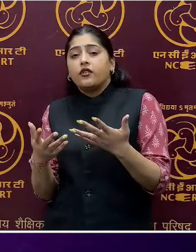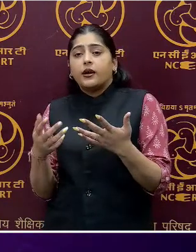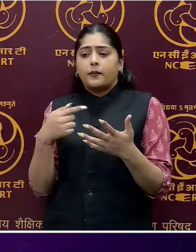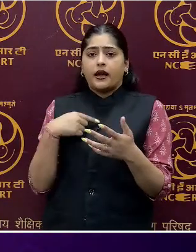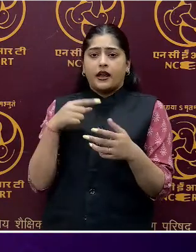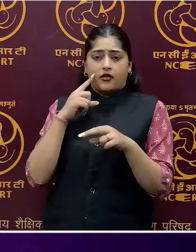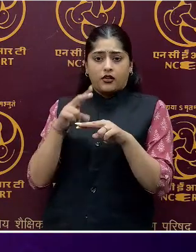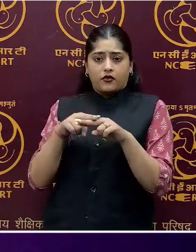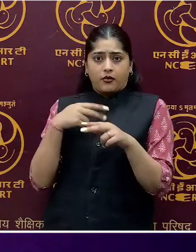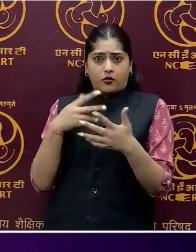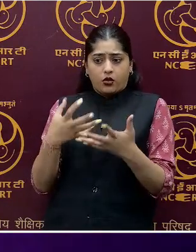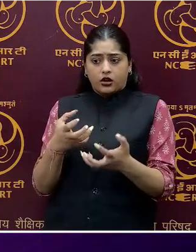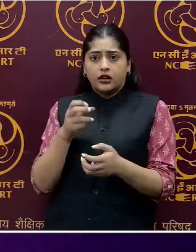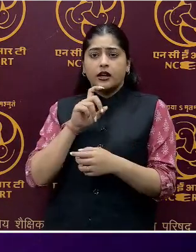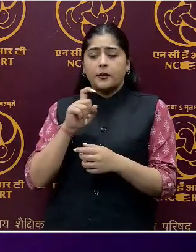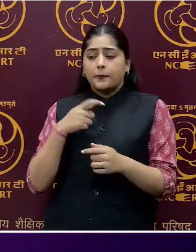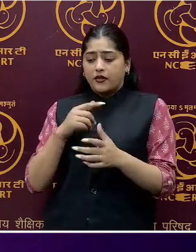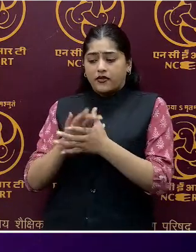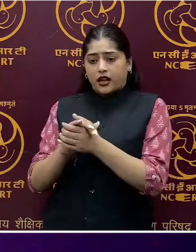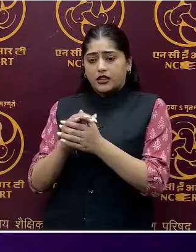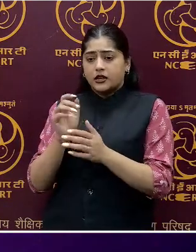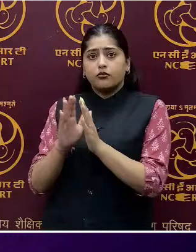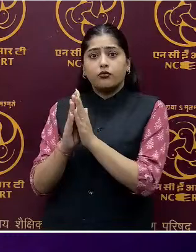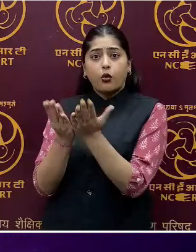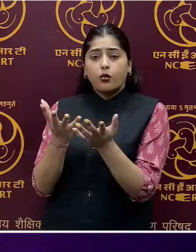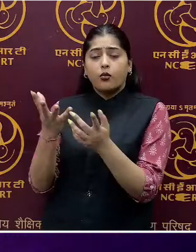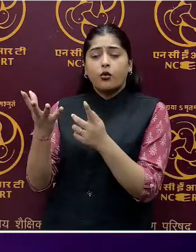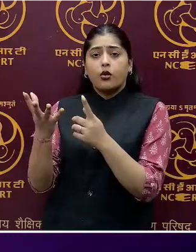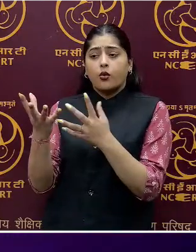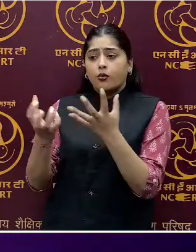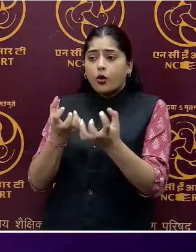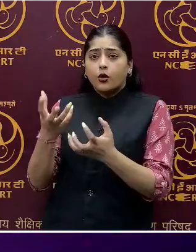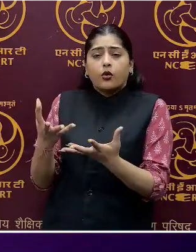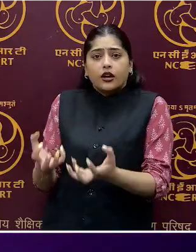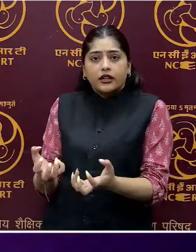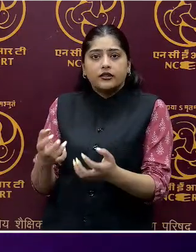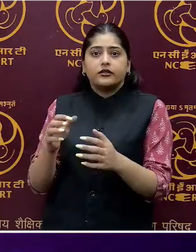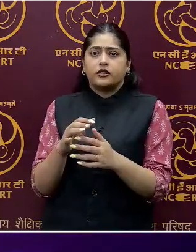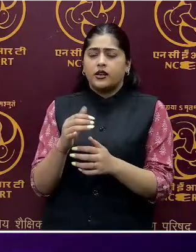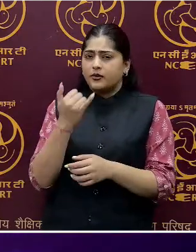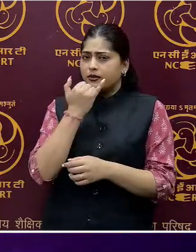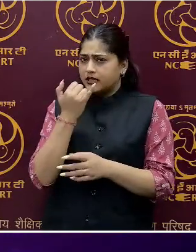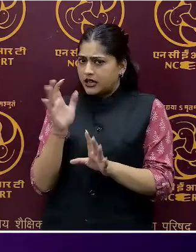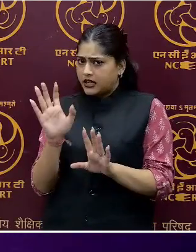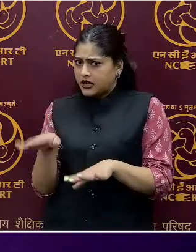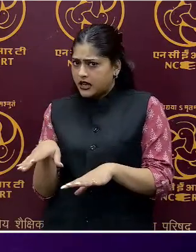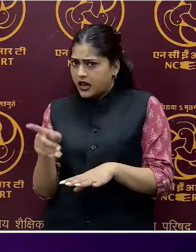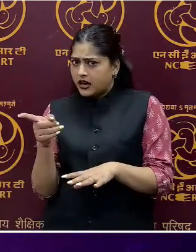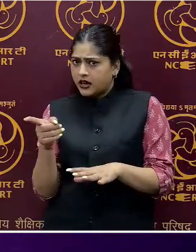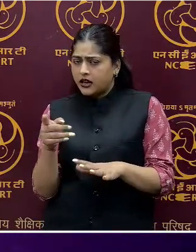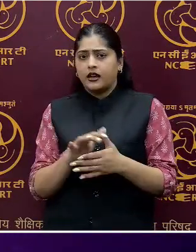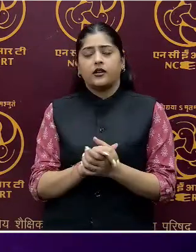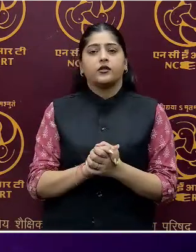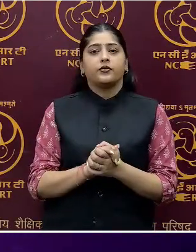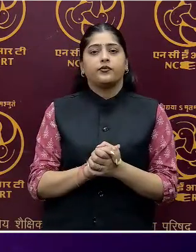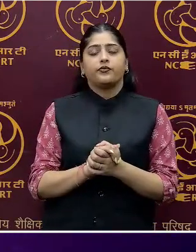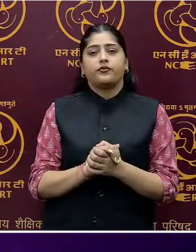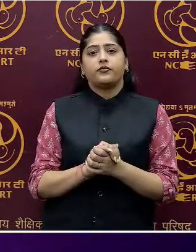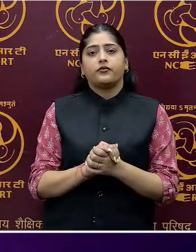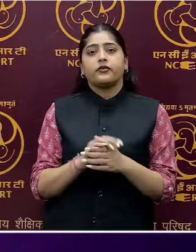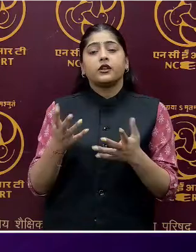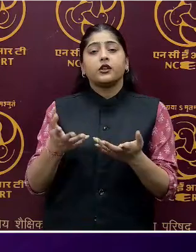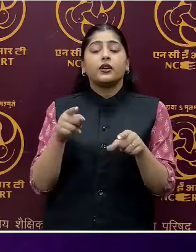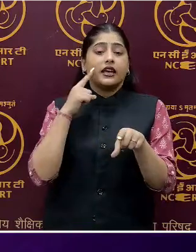May I please borrow your book? You hurt someone by mistake. I'm so sorry. Yes, you need a pencil and your friend gives